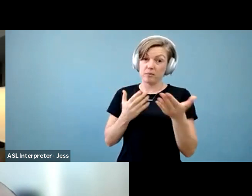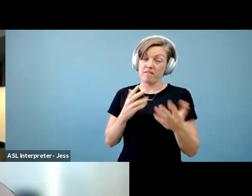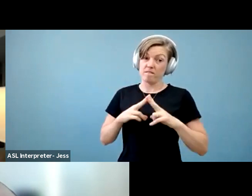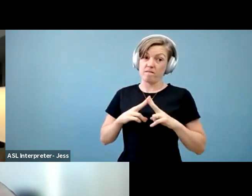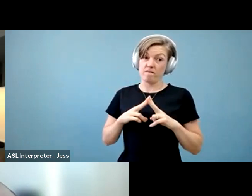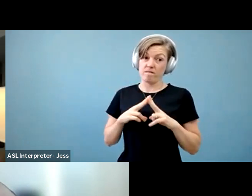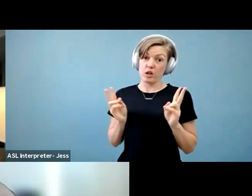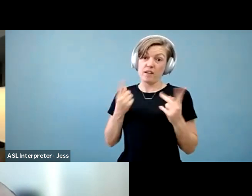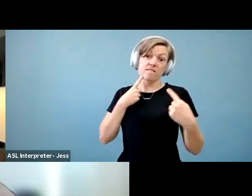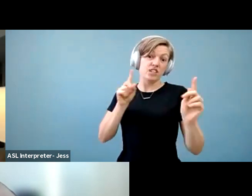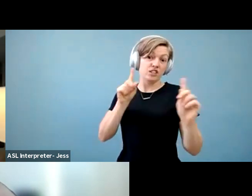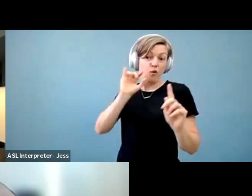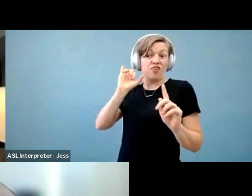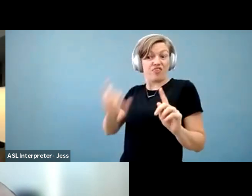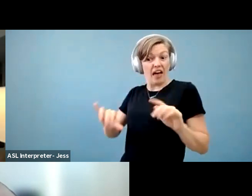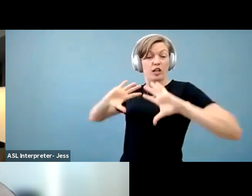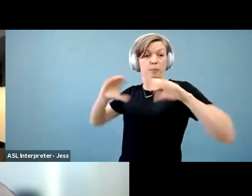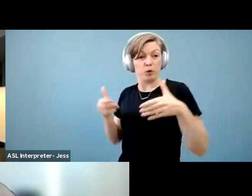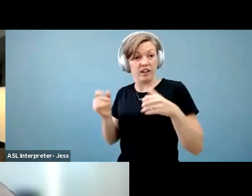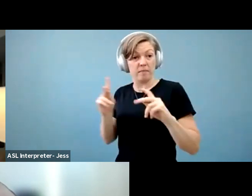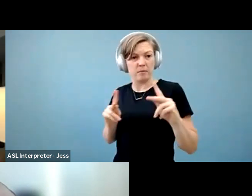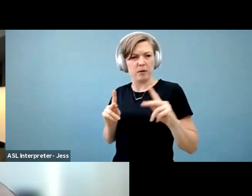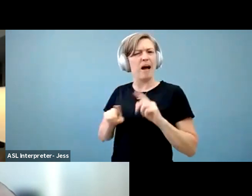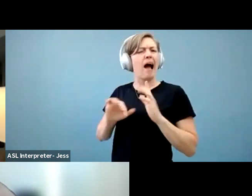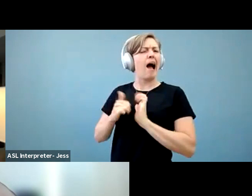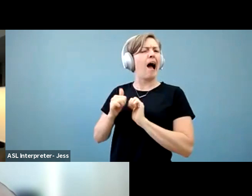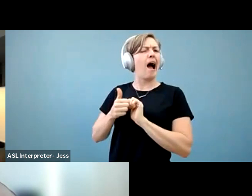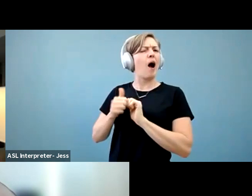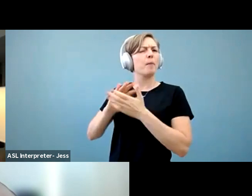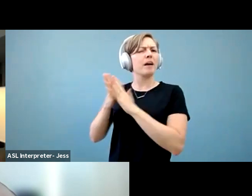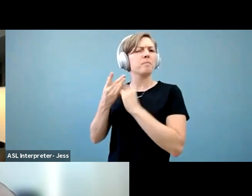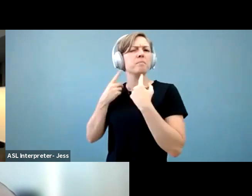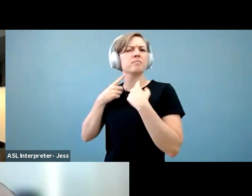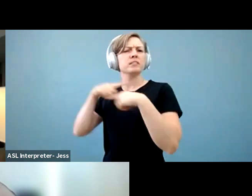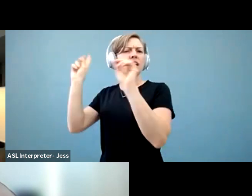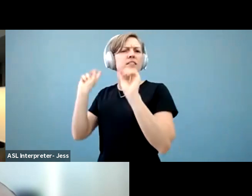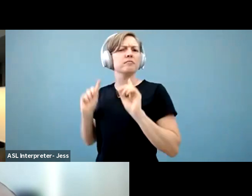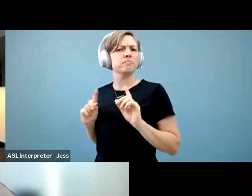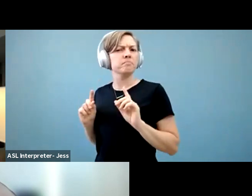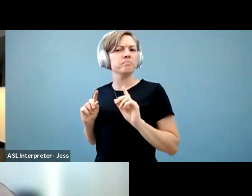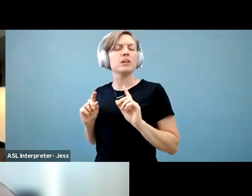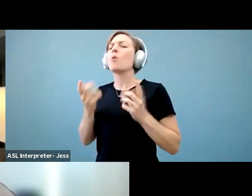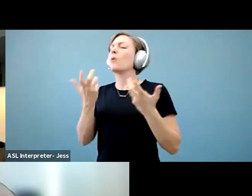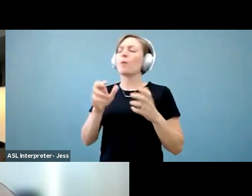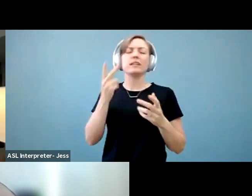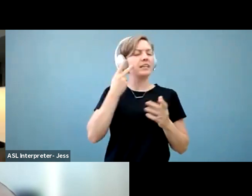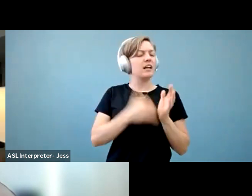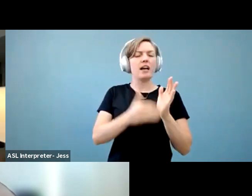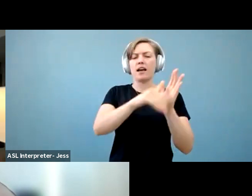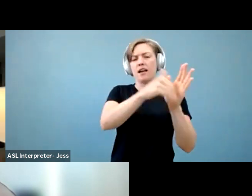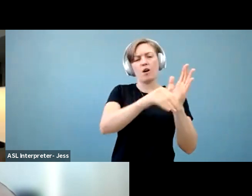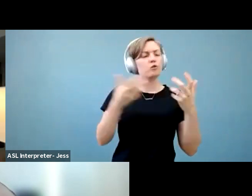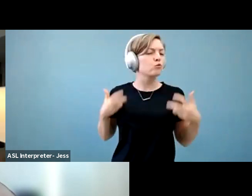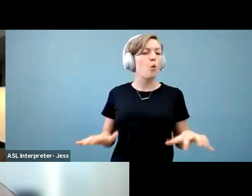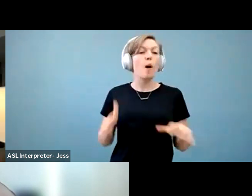very efficient for that community of people. But how did that happen, right? And we don't want to see that happen in the future, especially when